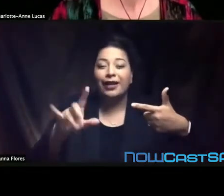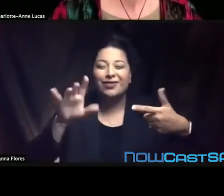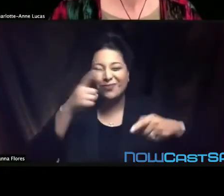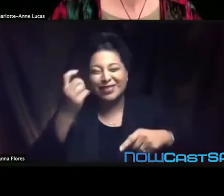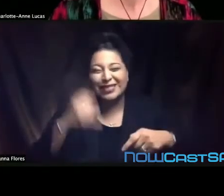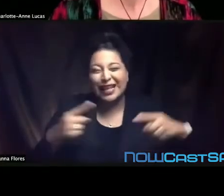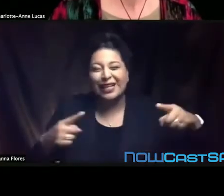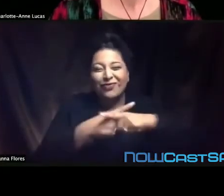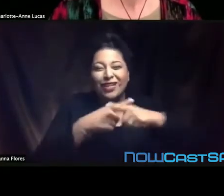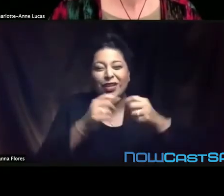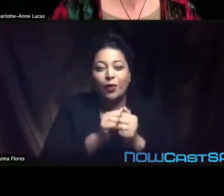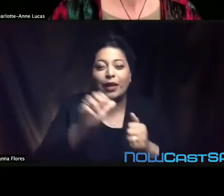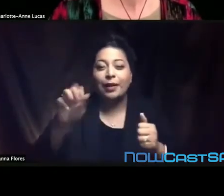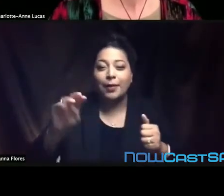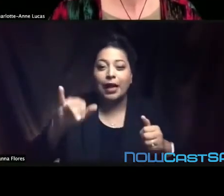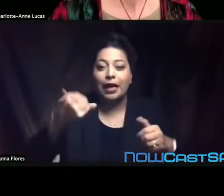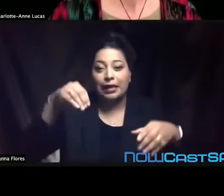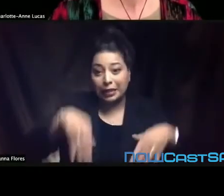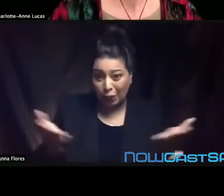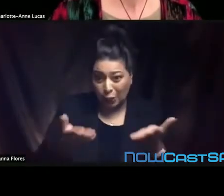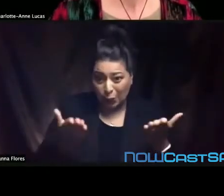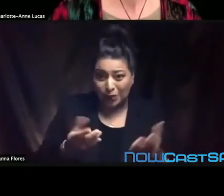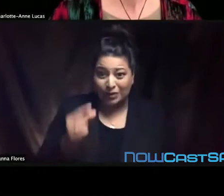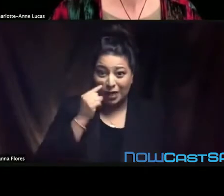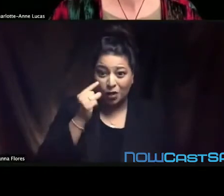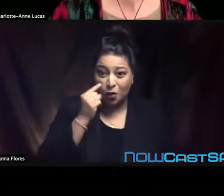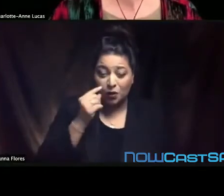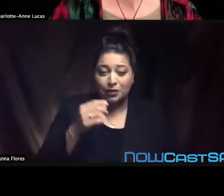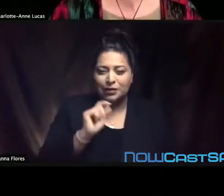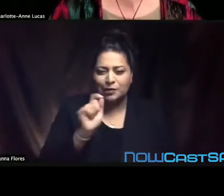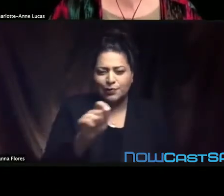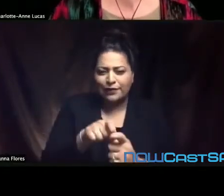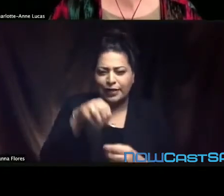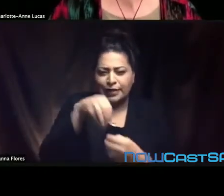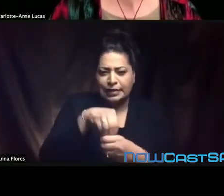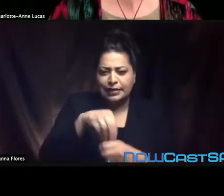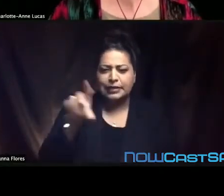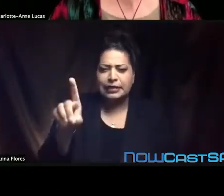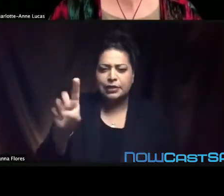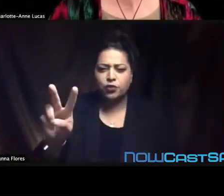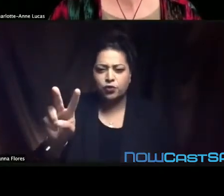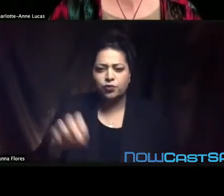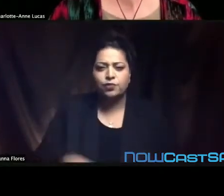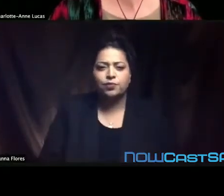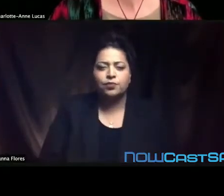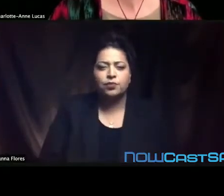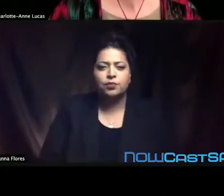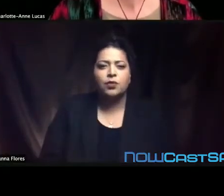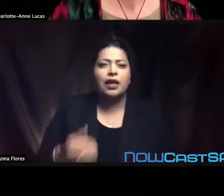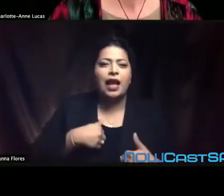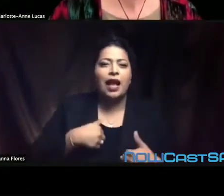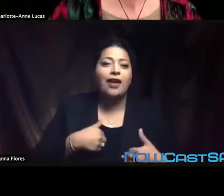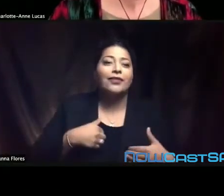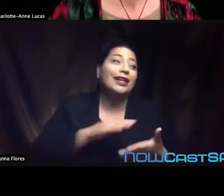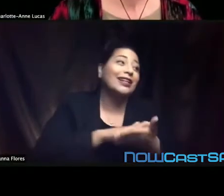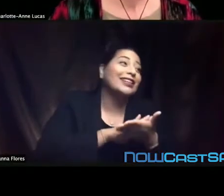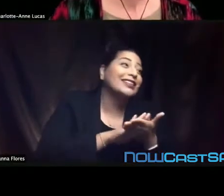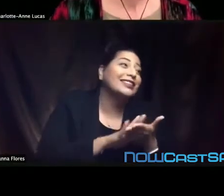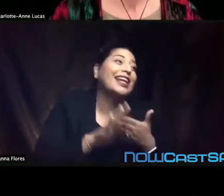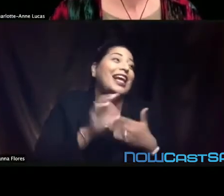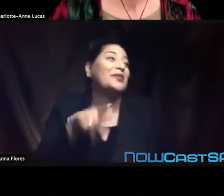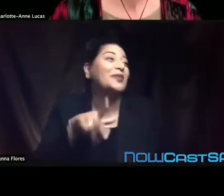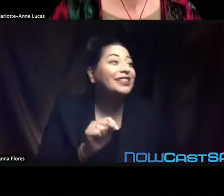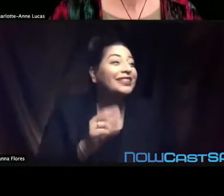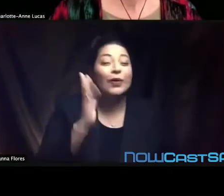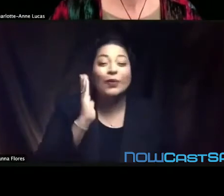of what the AMI is in San Antonio, specifically in D2. And we have these high-rise luxury apartments that they want to build, and